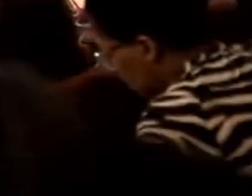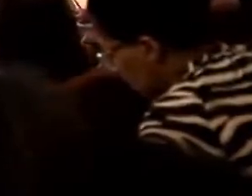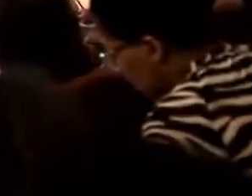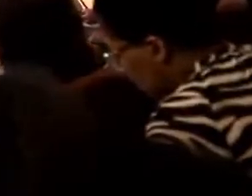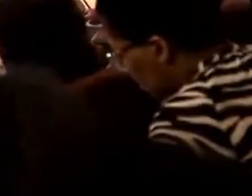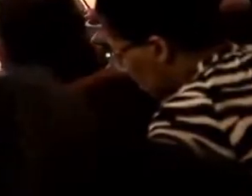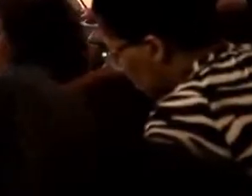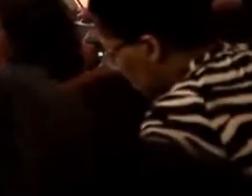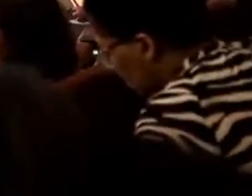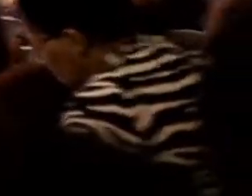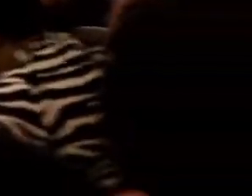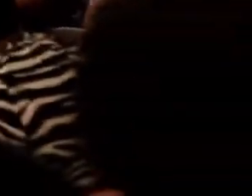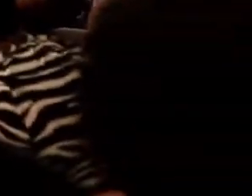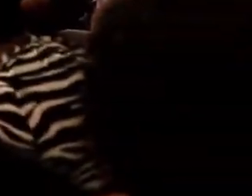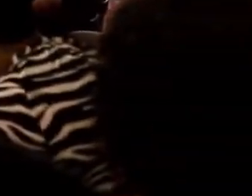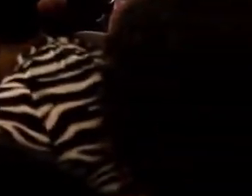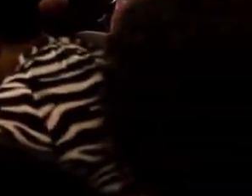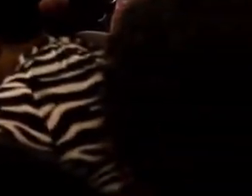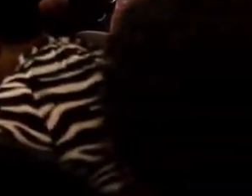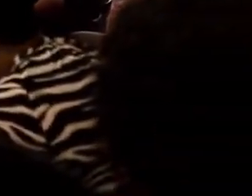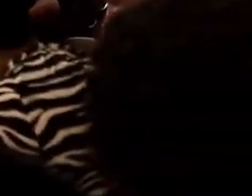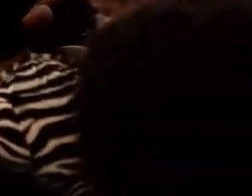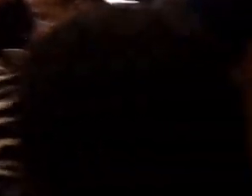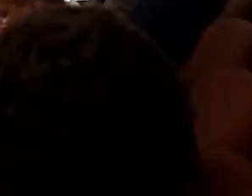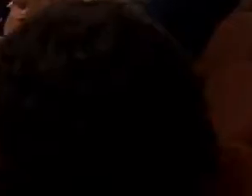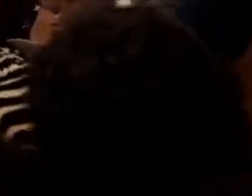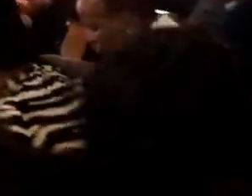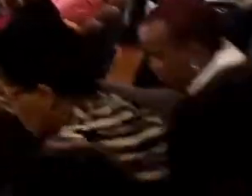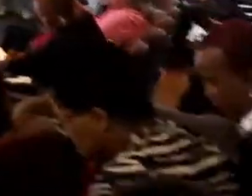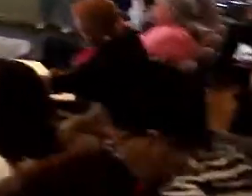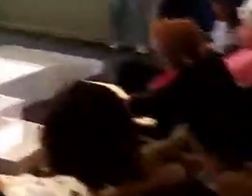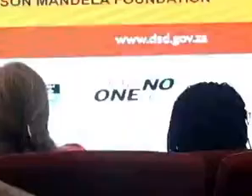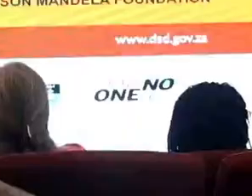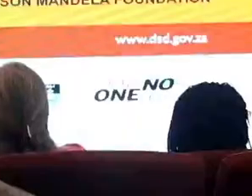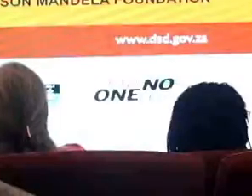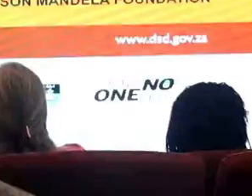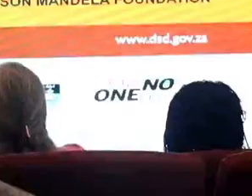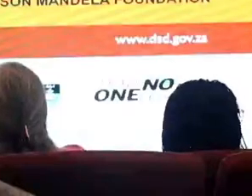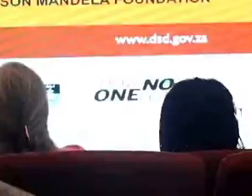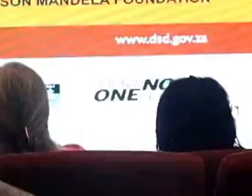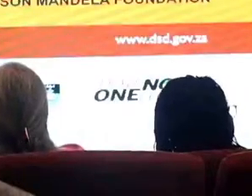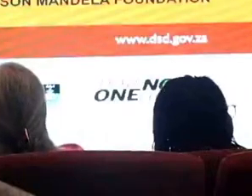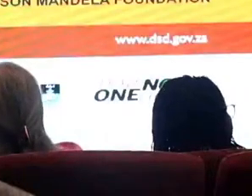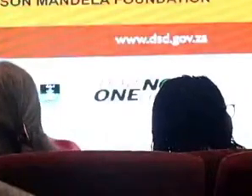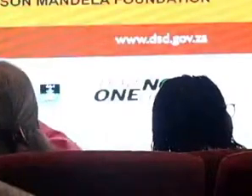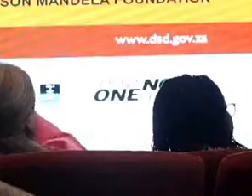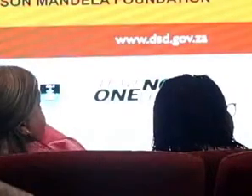we're building together in terms of addressing the call to action. Thank you very much, my sister. Yes, sir. Thank you, DJ.